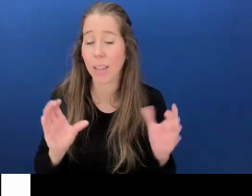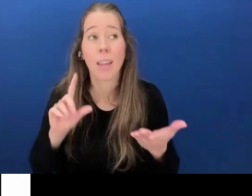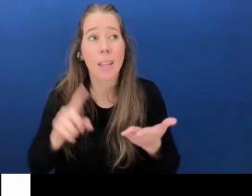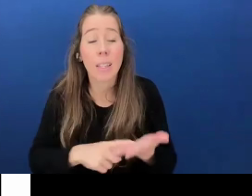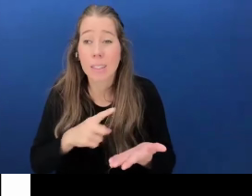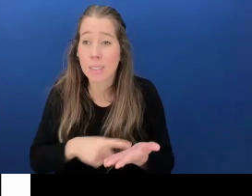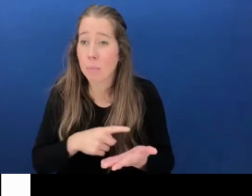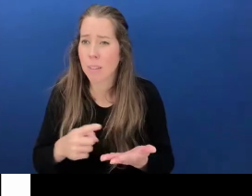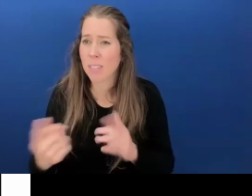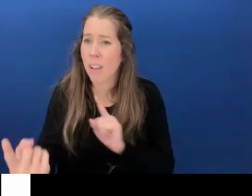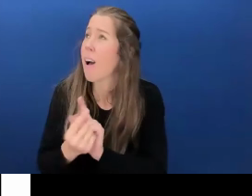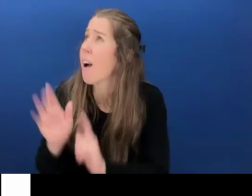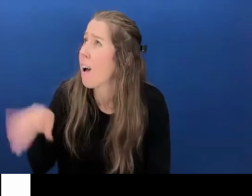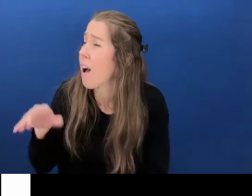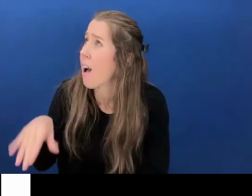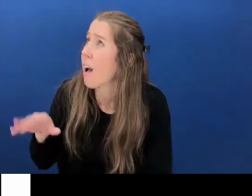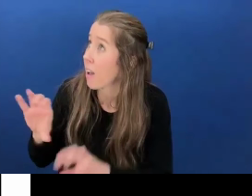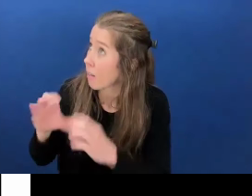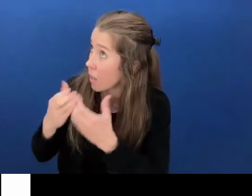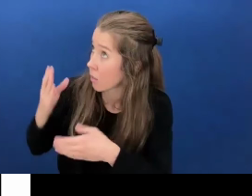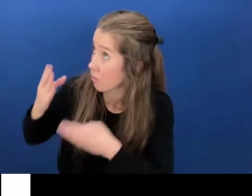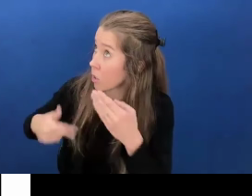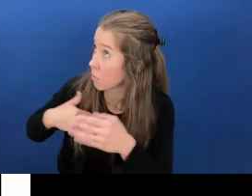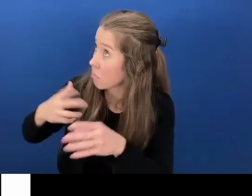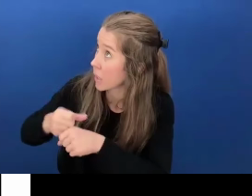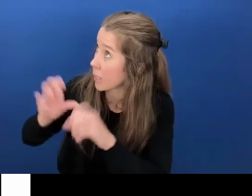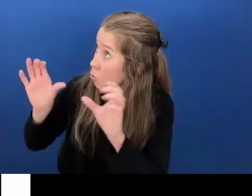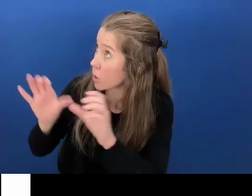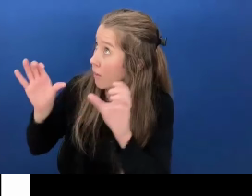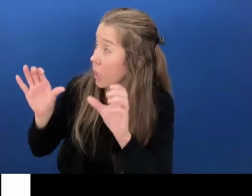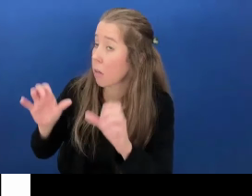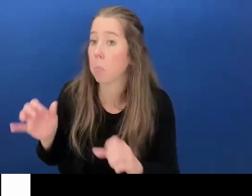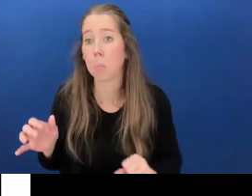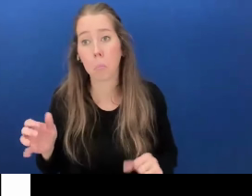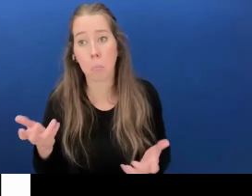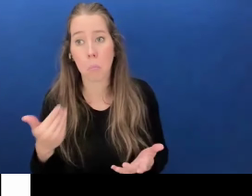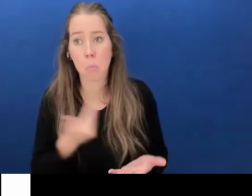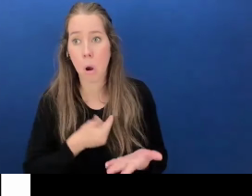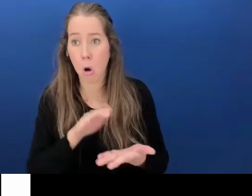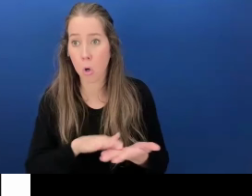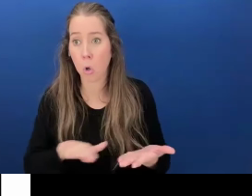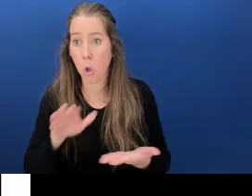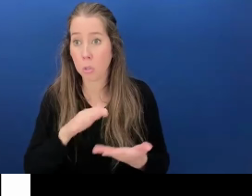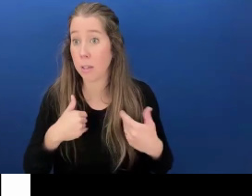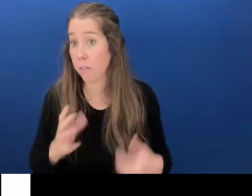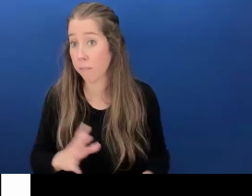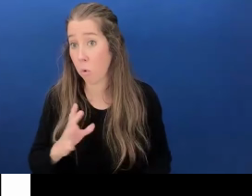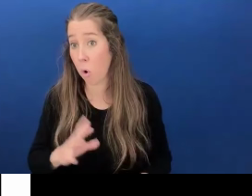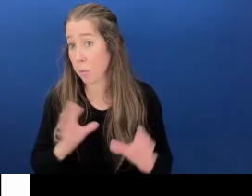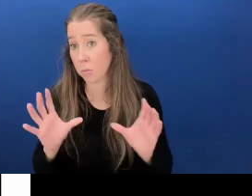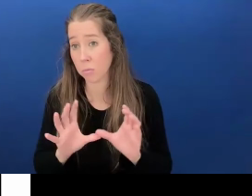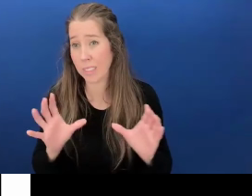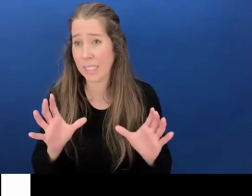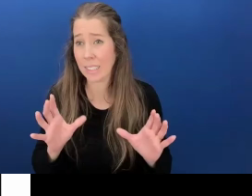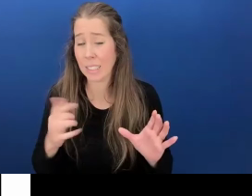ask, I came to the class, I finished at the end of the semester, can I get a certificate for it? And because our college holds formal certificates, we're very